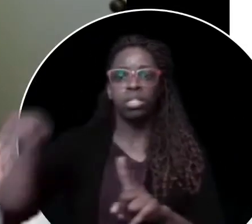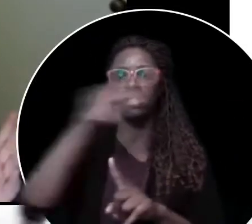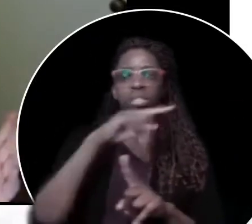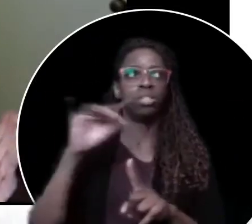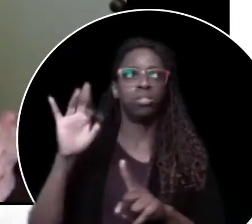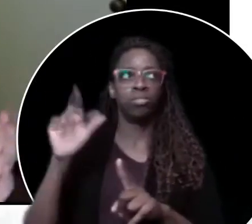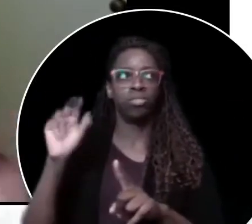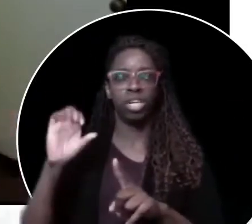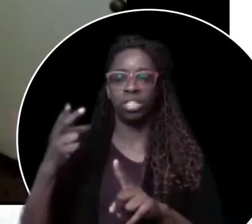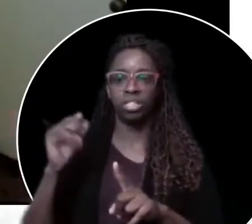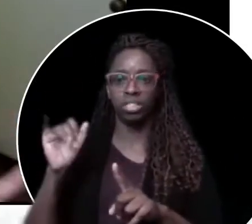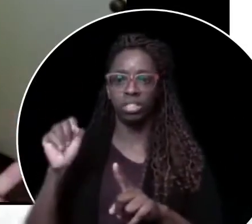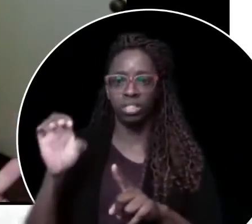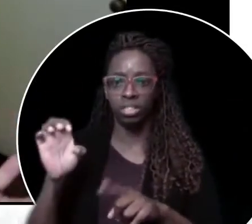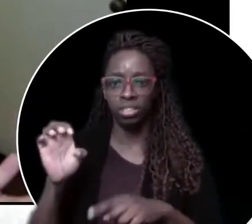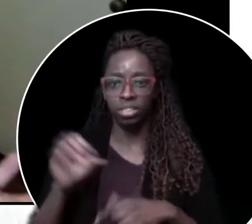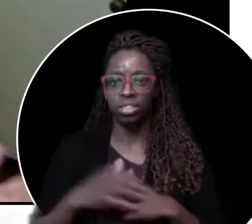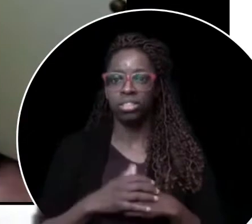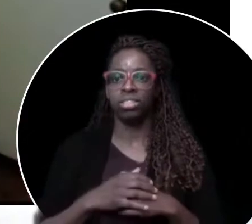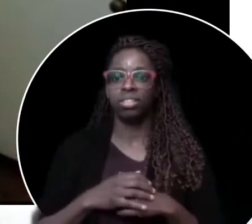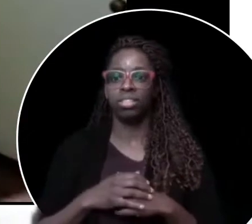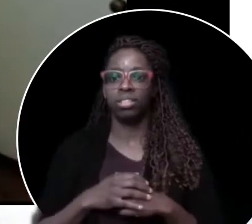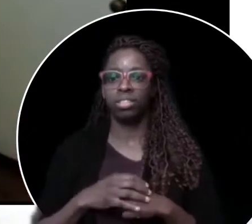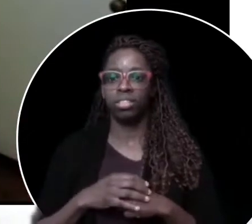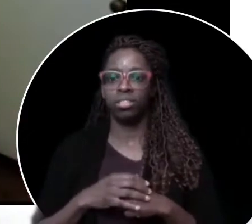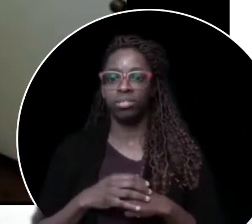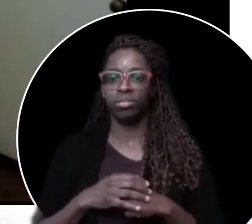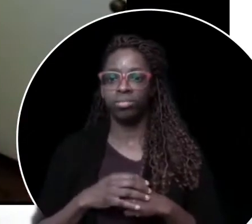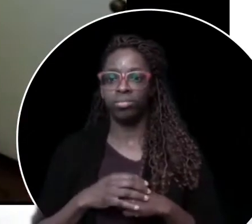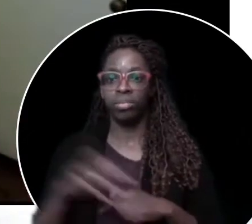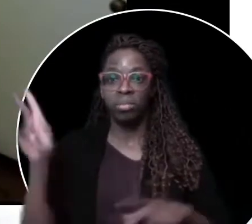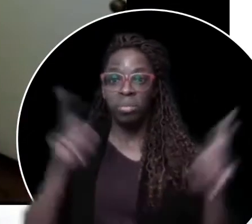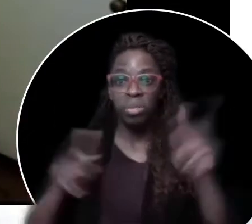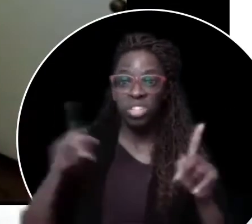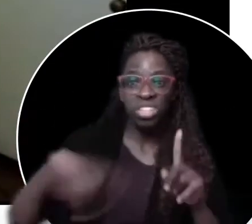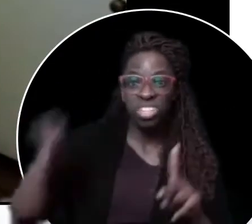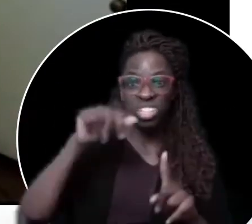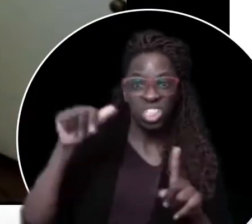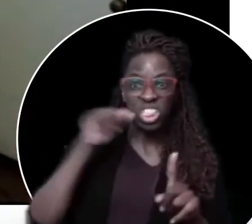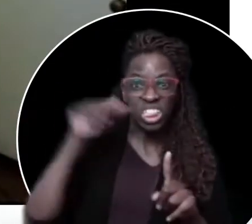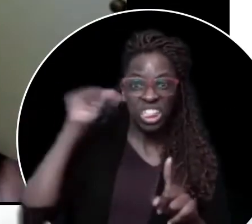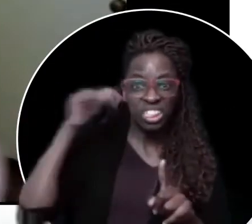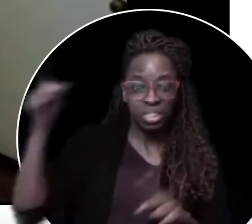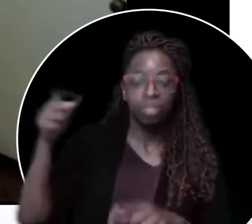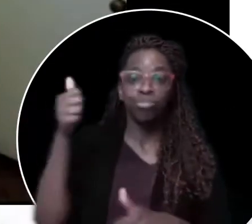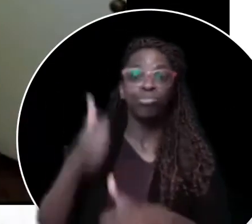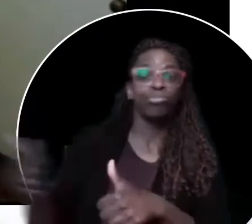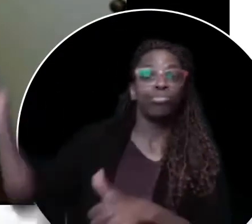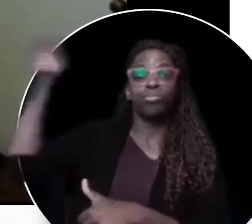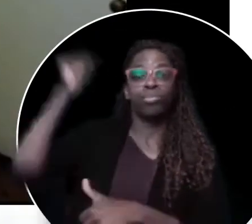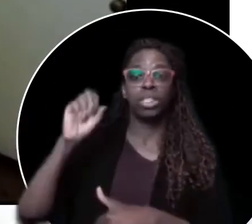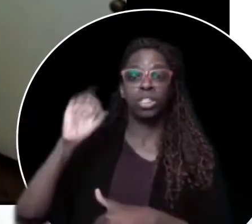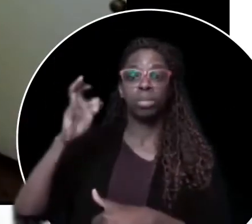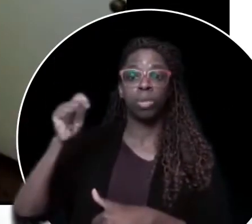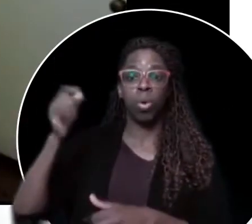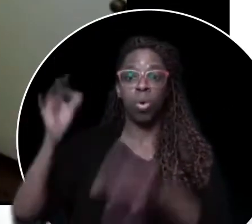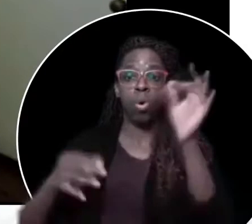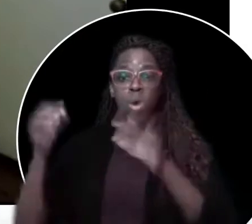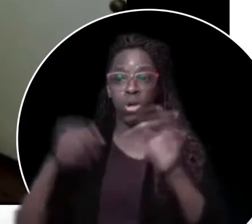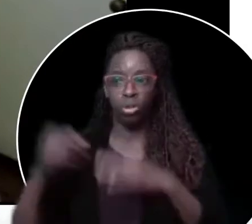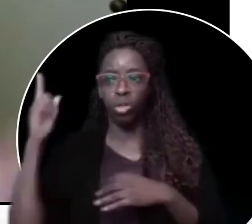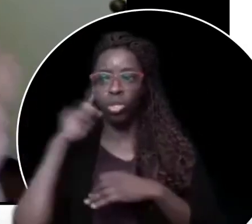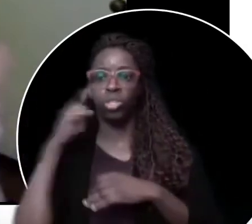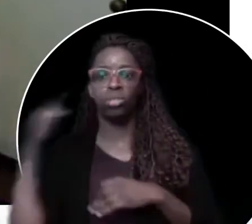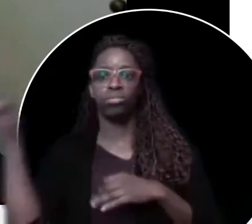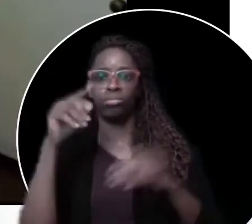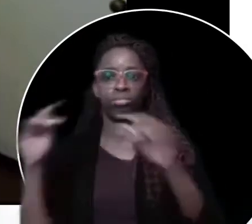Court heard oral arguments where the Trump administration is trying to take away undocumented immigrants from